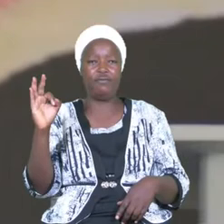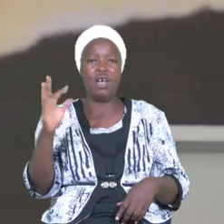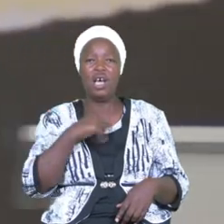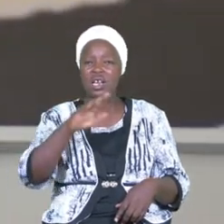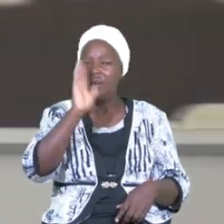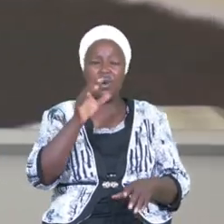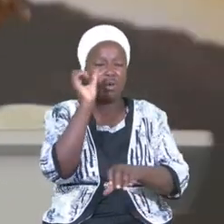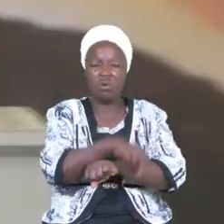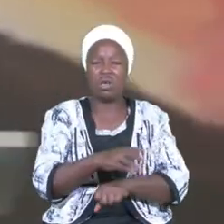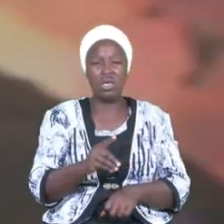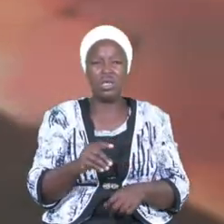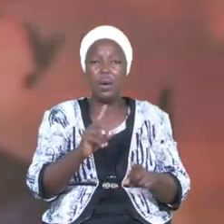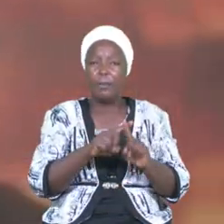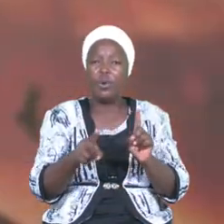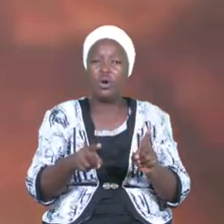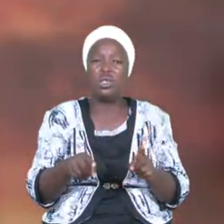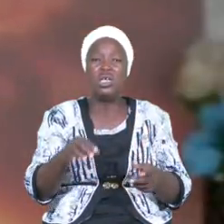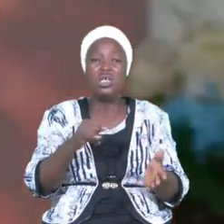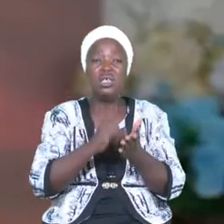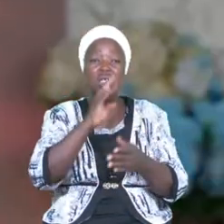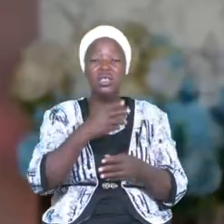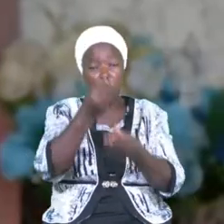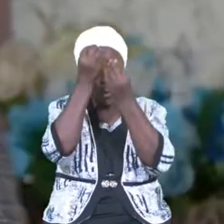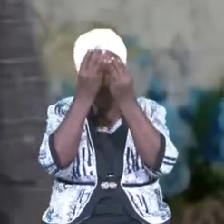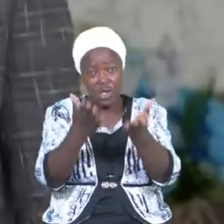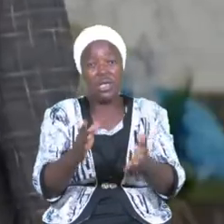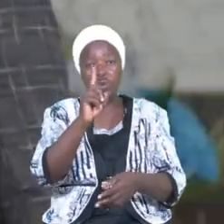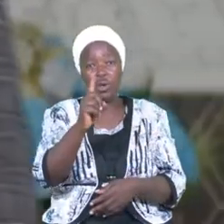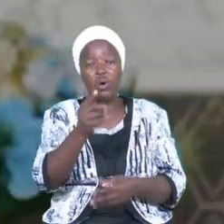the obedient one, obeying the